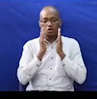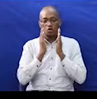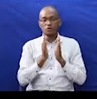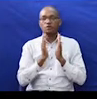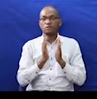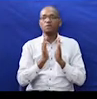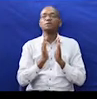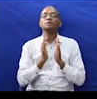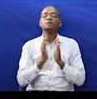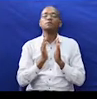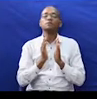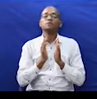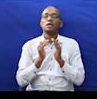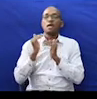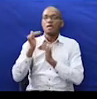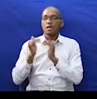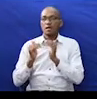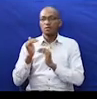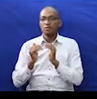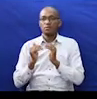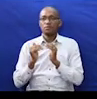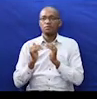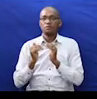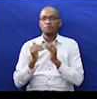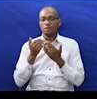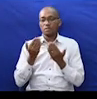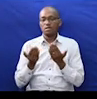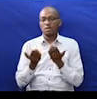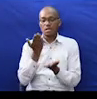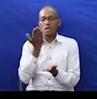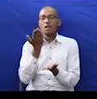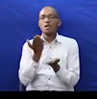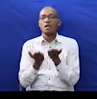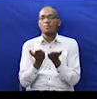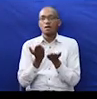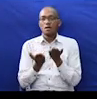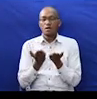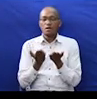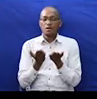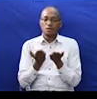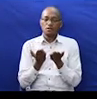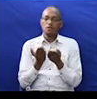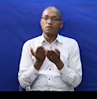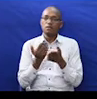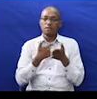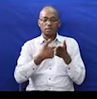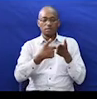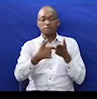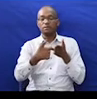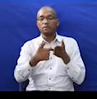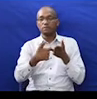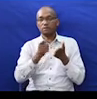constant ratio, and normally is written as